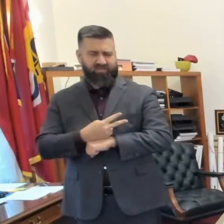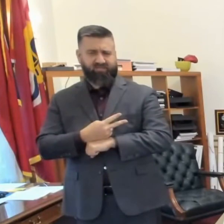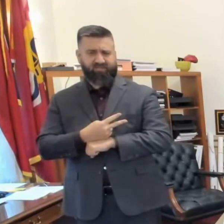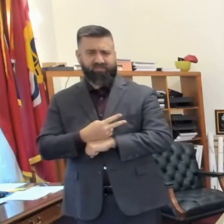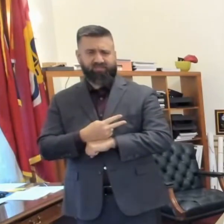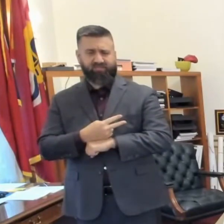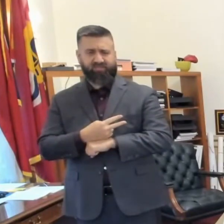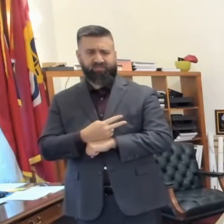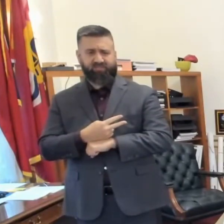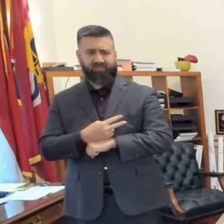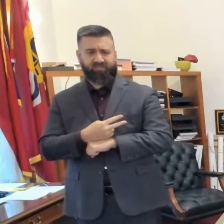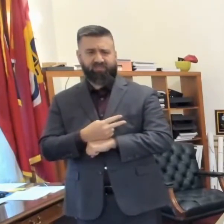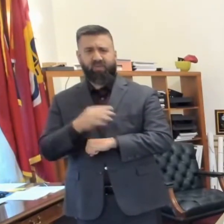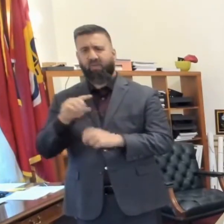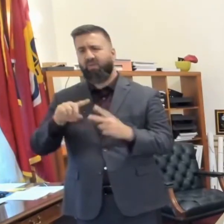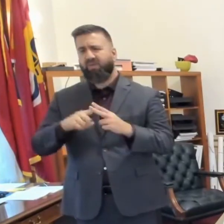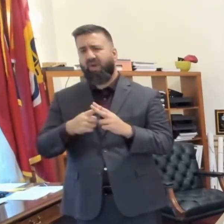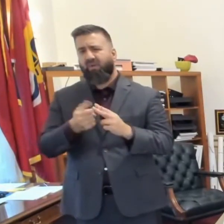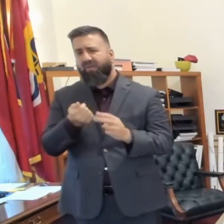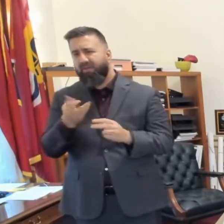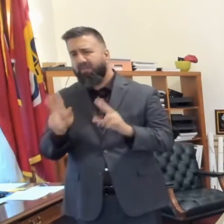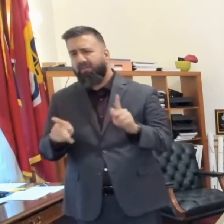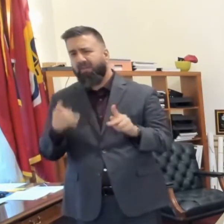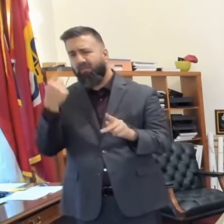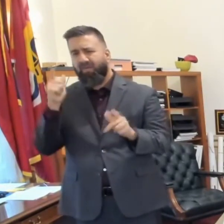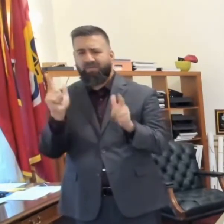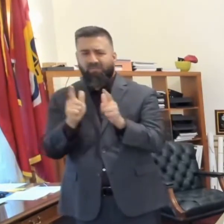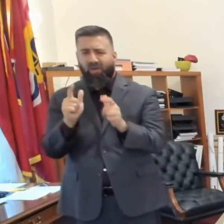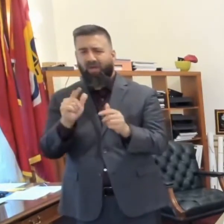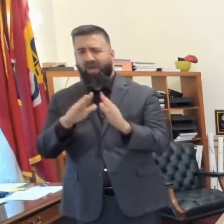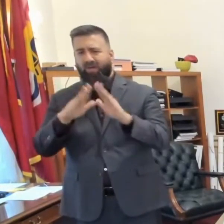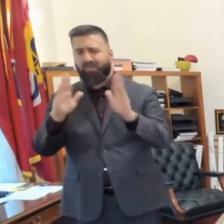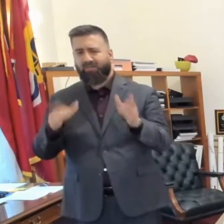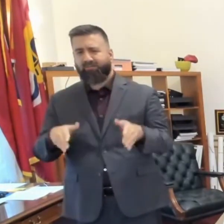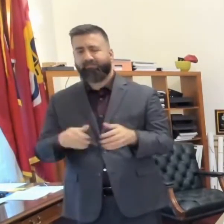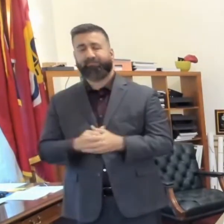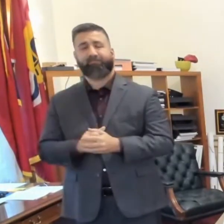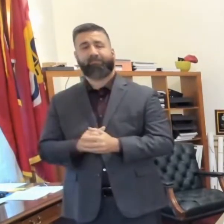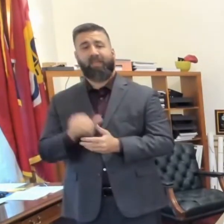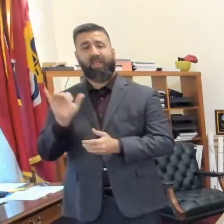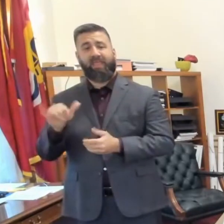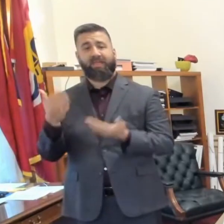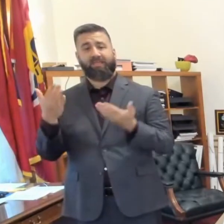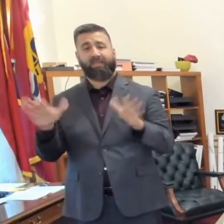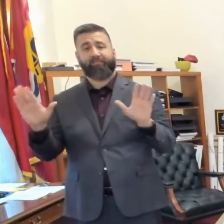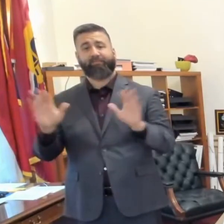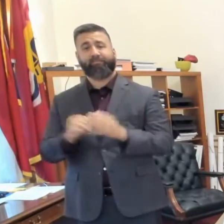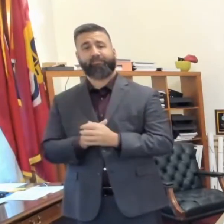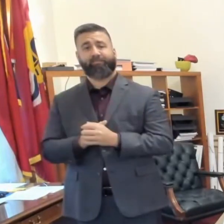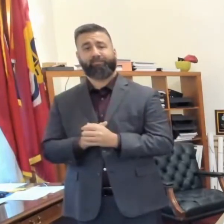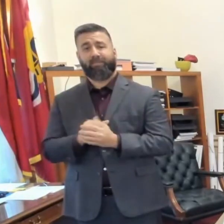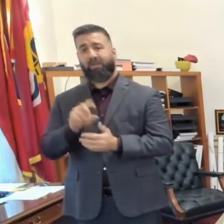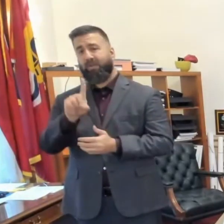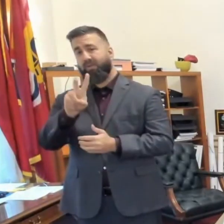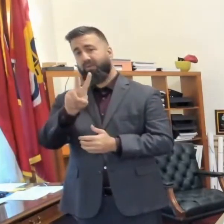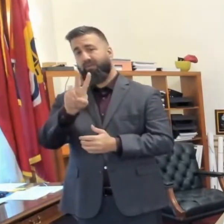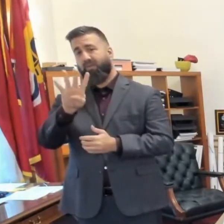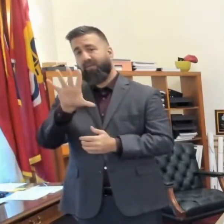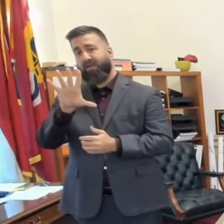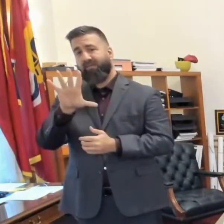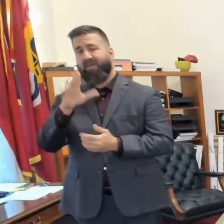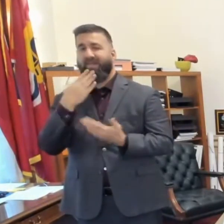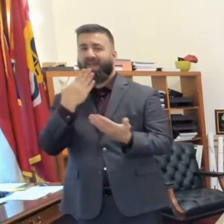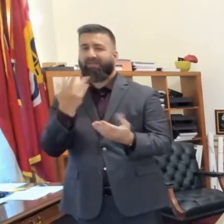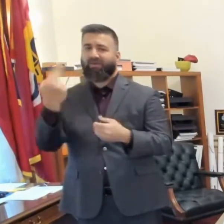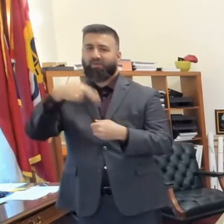few residents to the tiny houses. That is it, 2:45. That's it, 2:45. Thank you all for